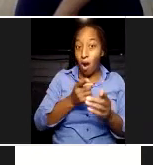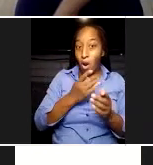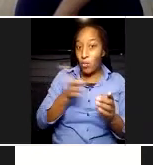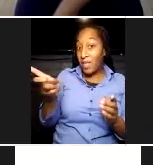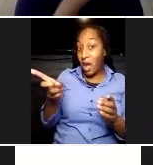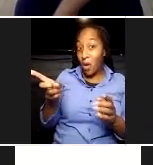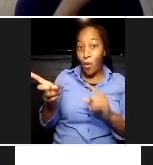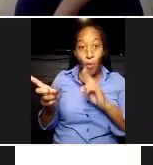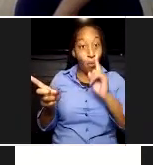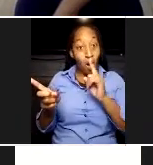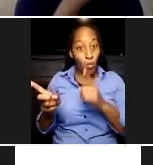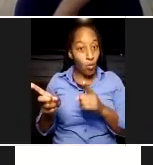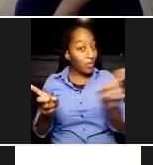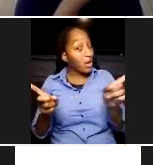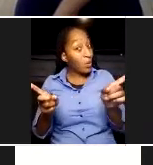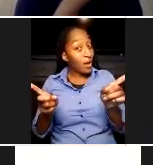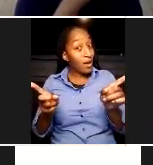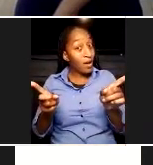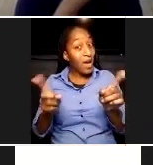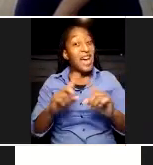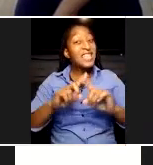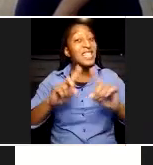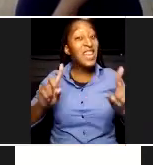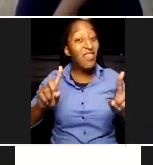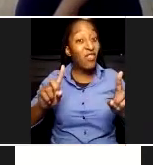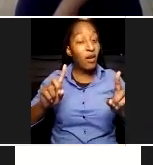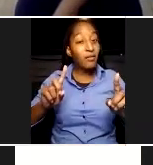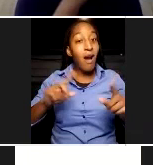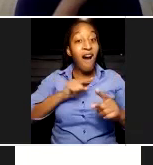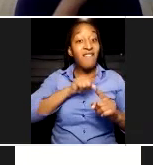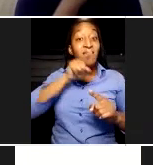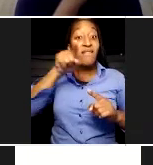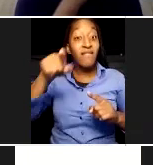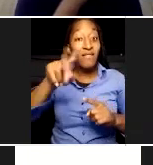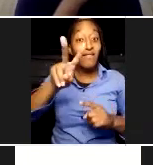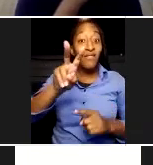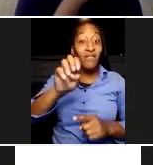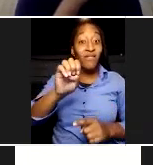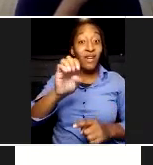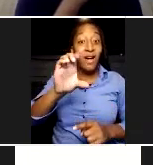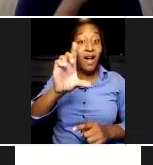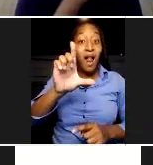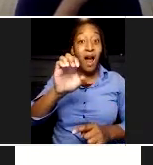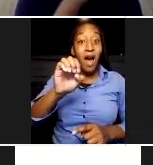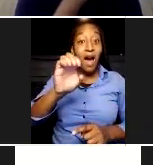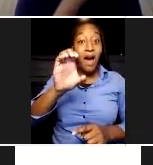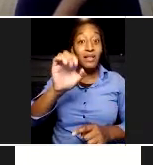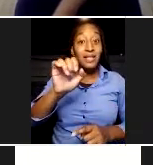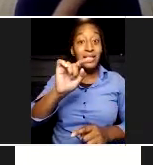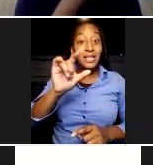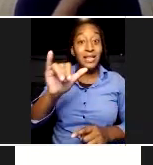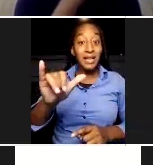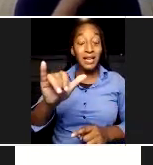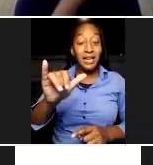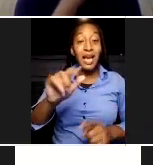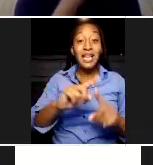velocity and therefore different momentum. Momentum is a vector, so direction